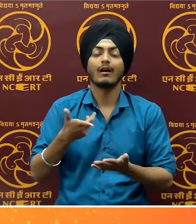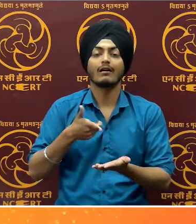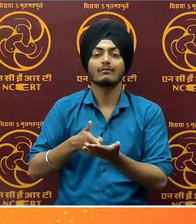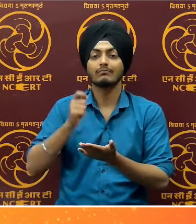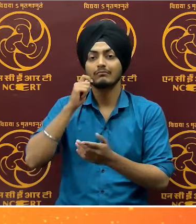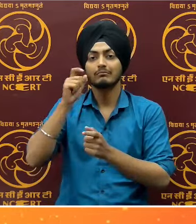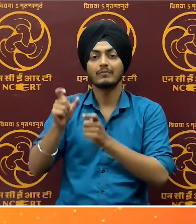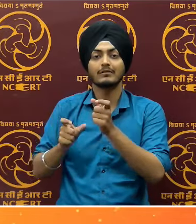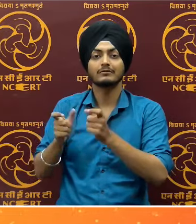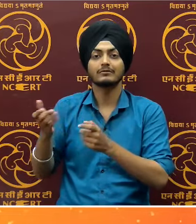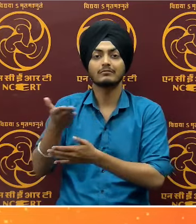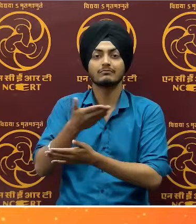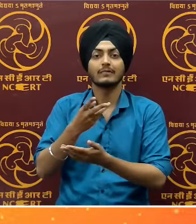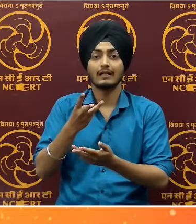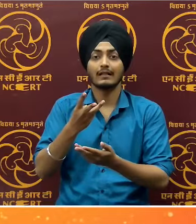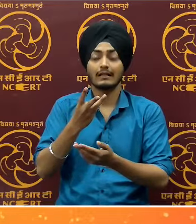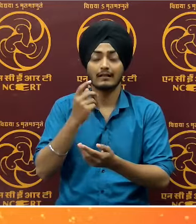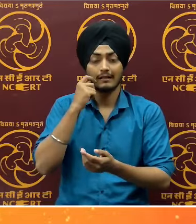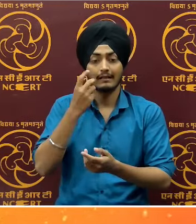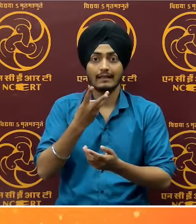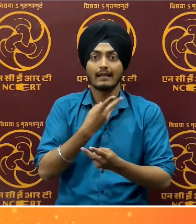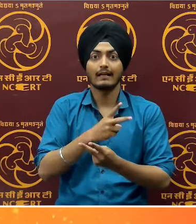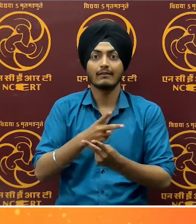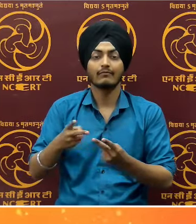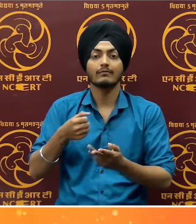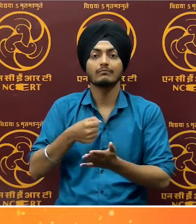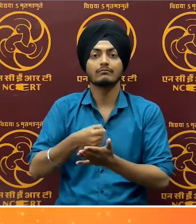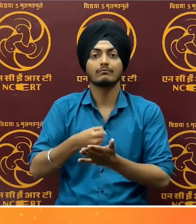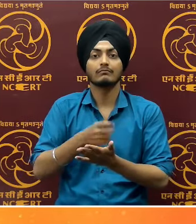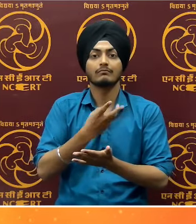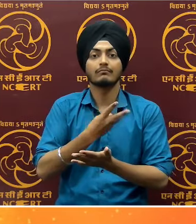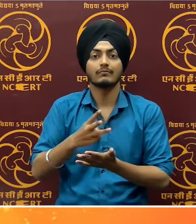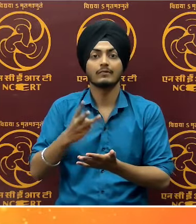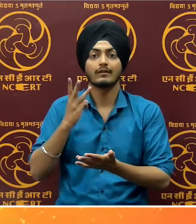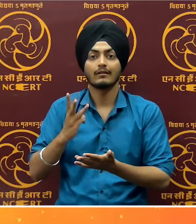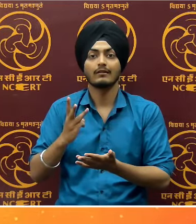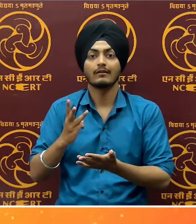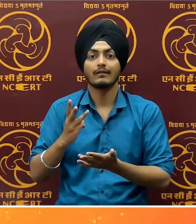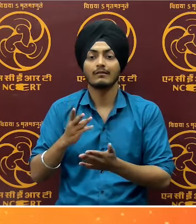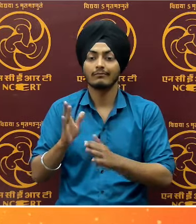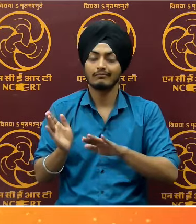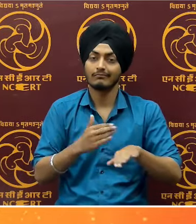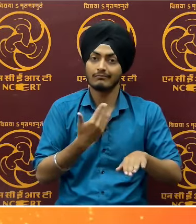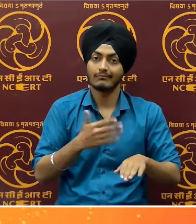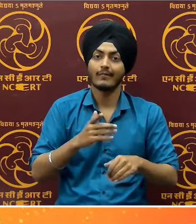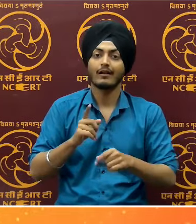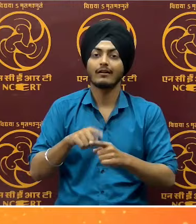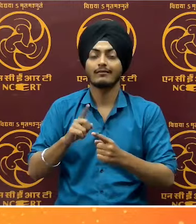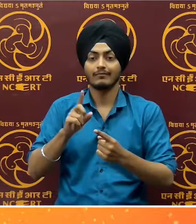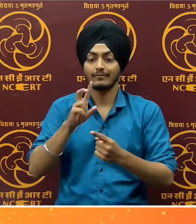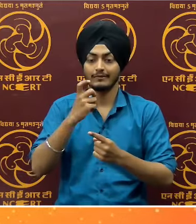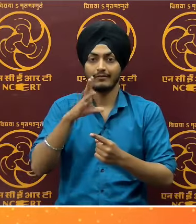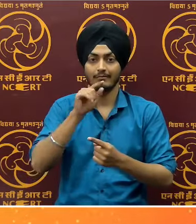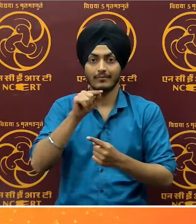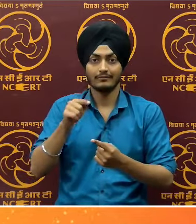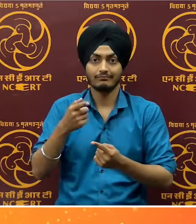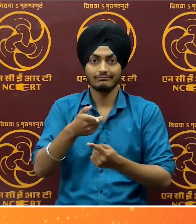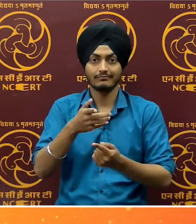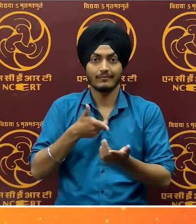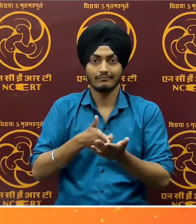go for 3 crops in a year. There are some non-farming activities also, like shops, manufacturers are